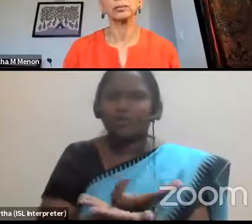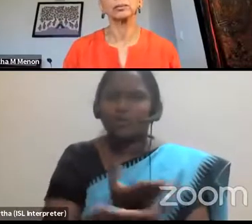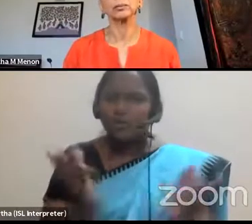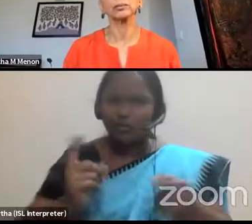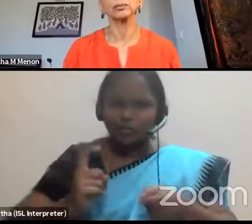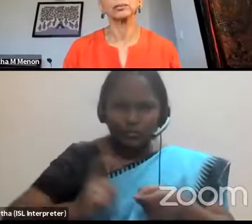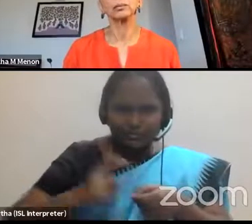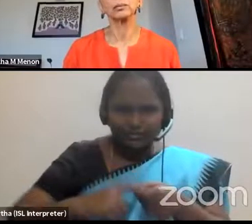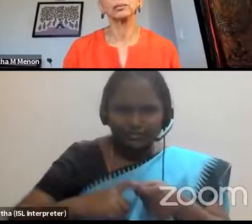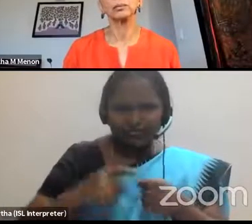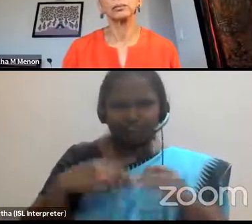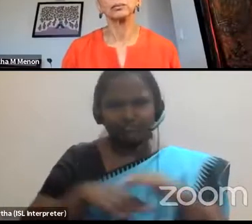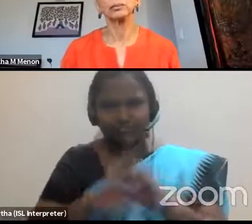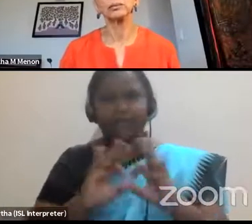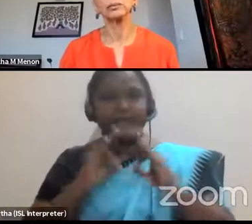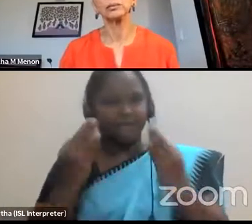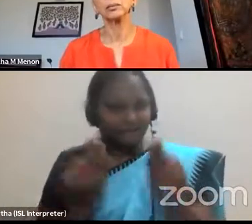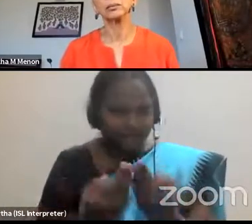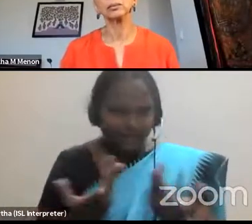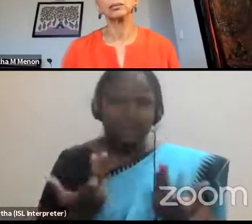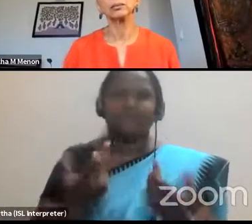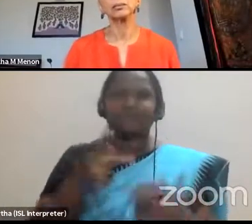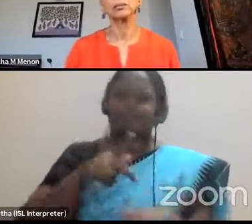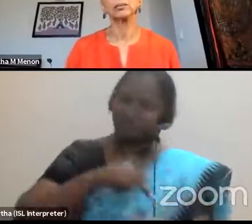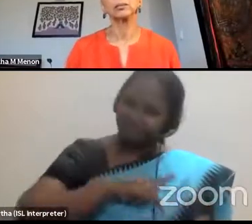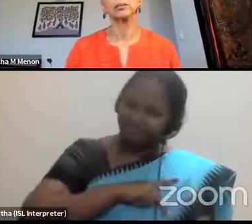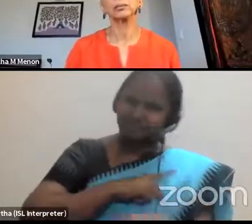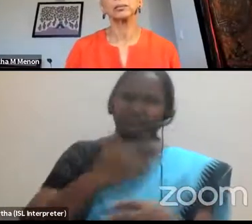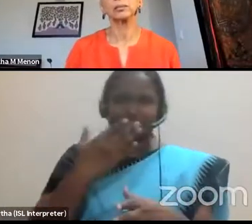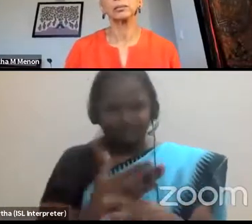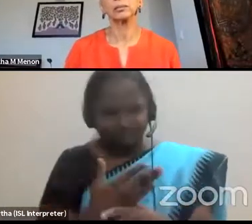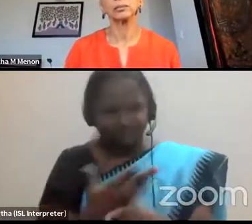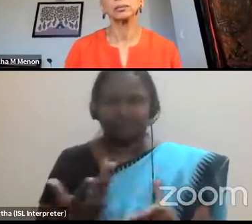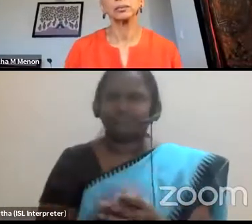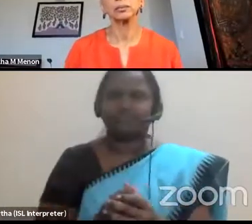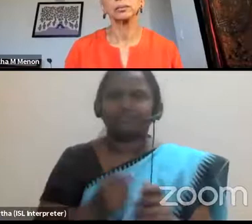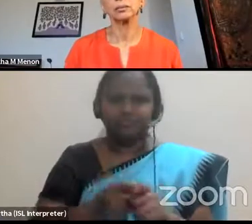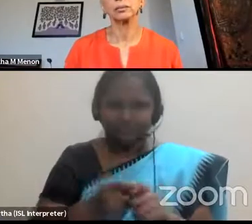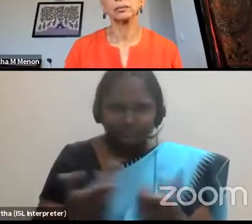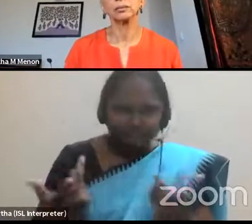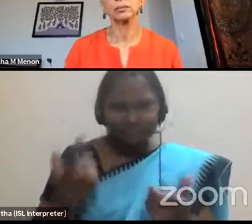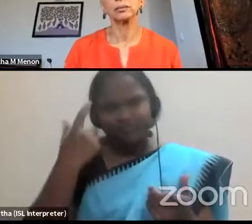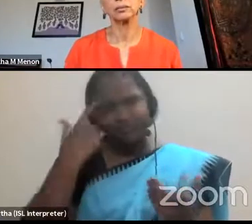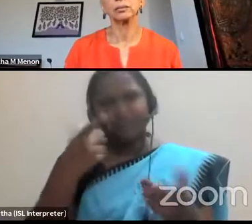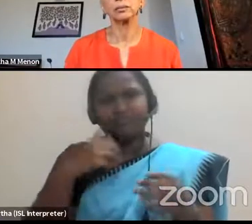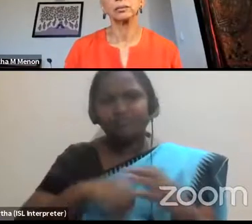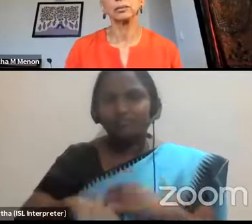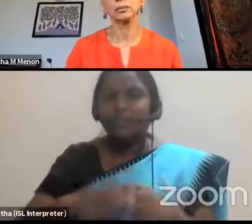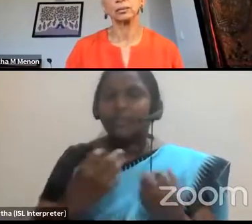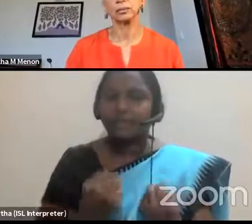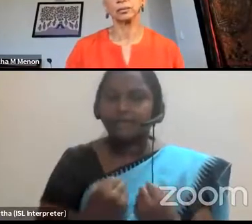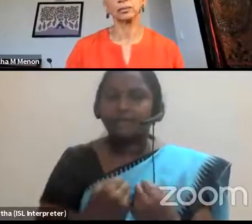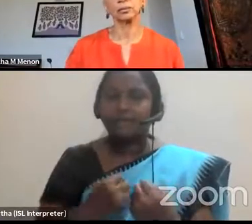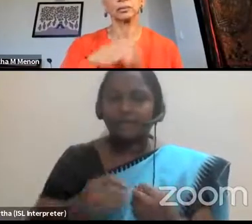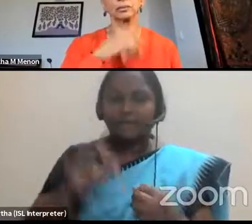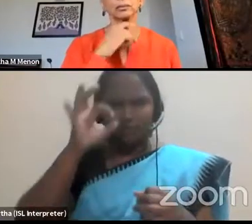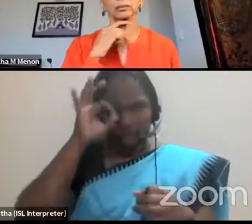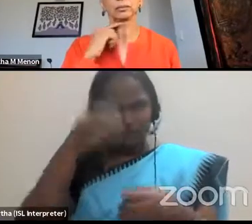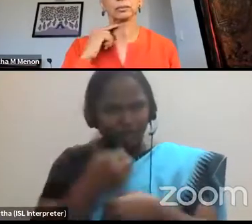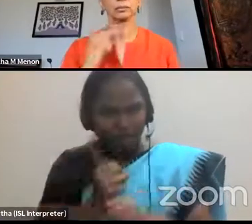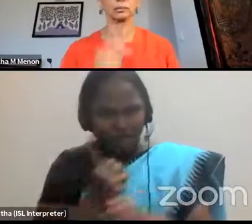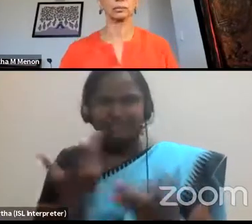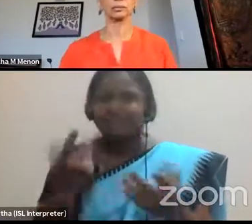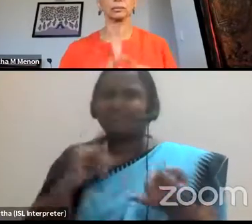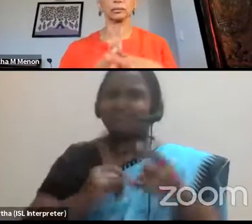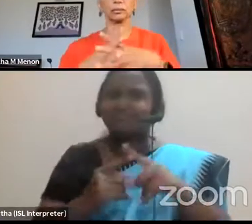questions into family, personal, work, fraternity, his filmmaking and stuff